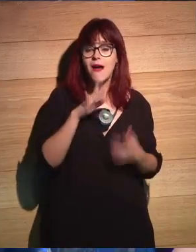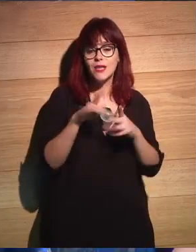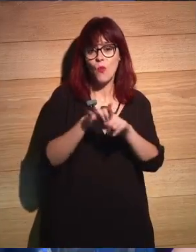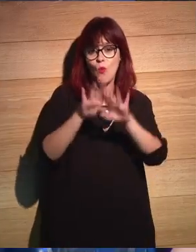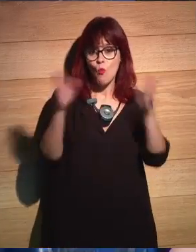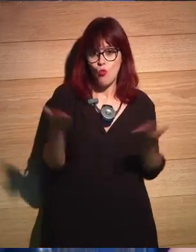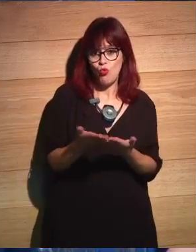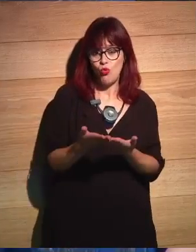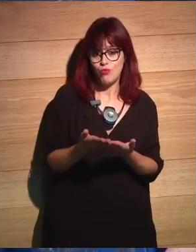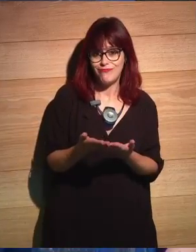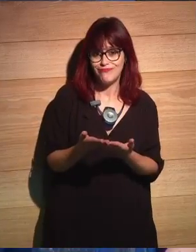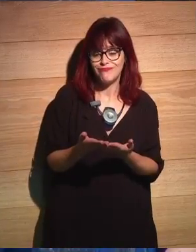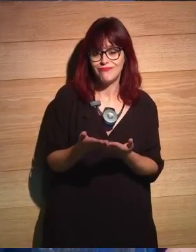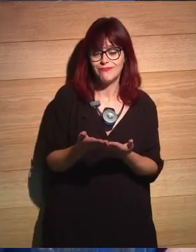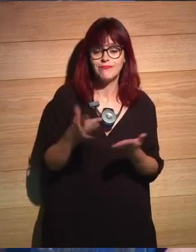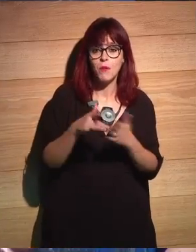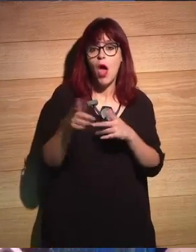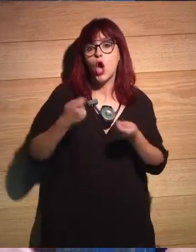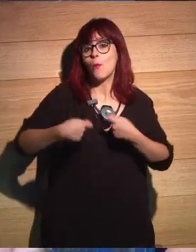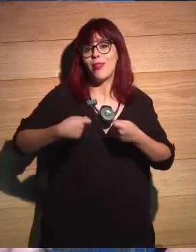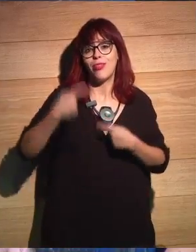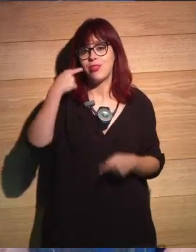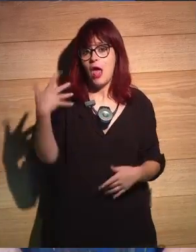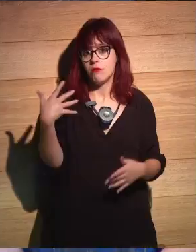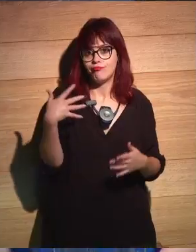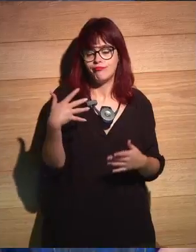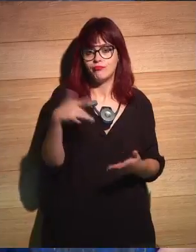In Spain, as in many parts of the world,